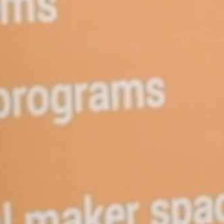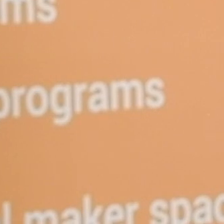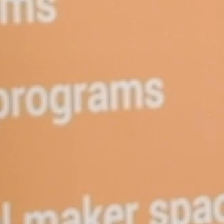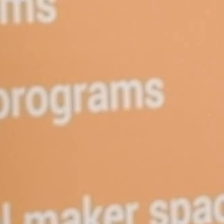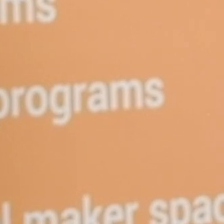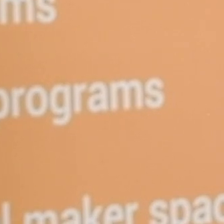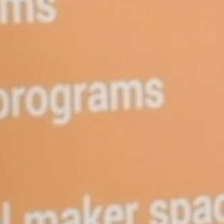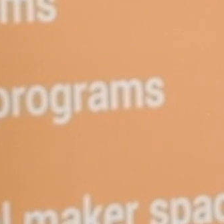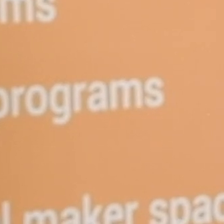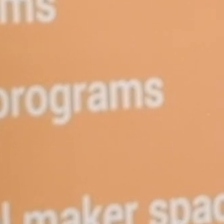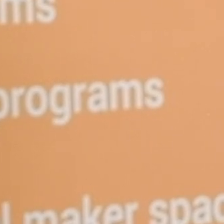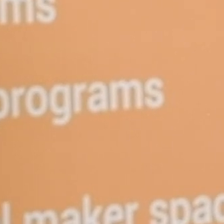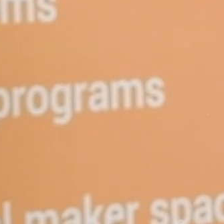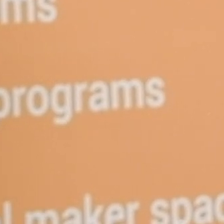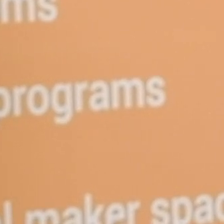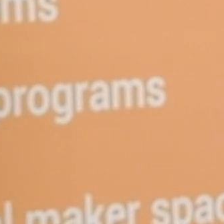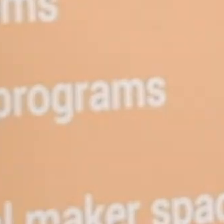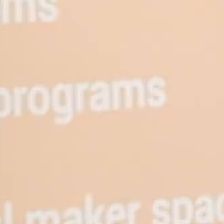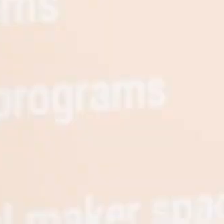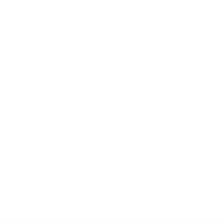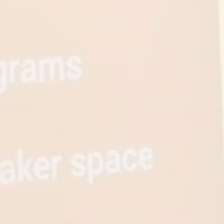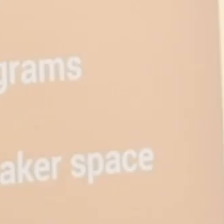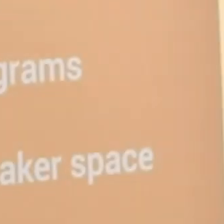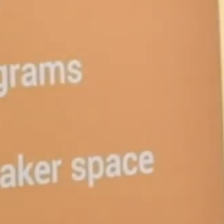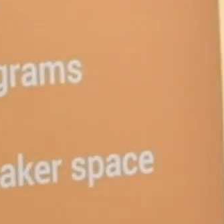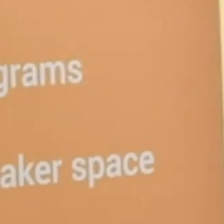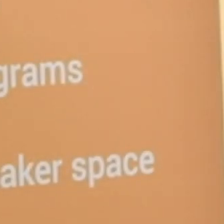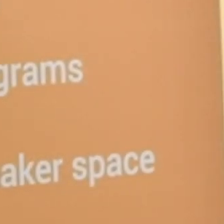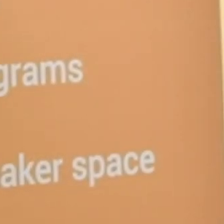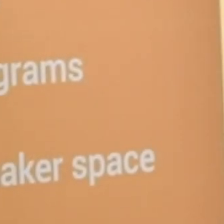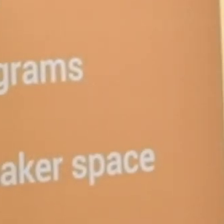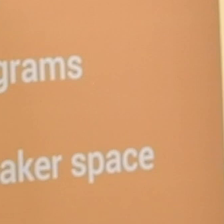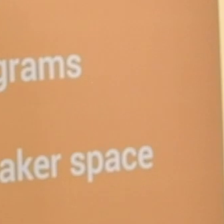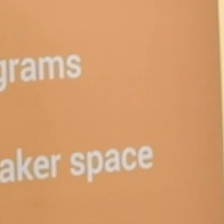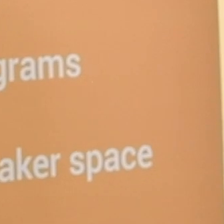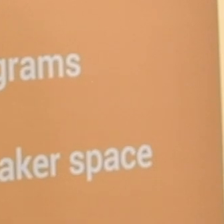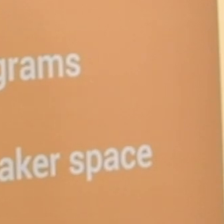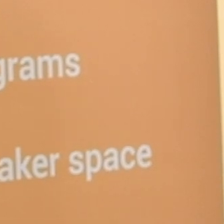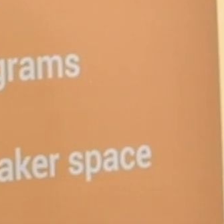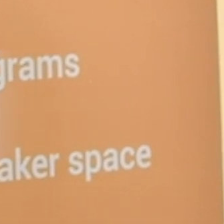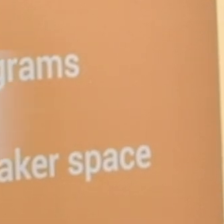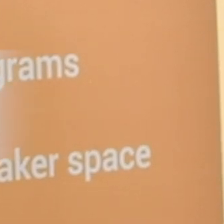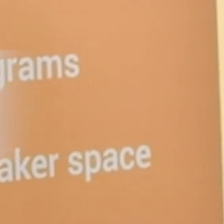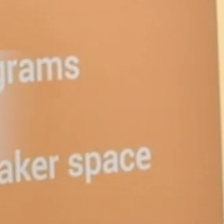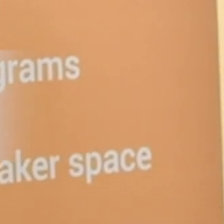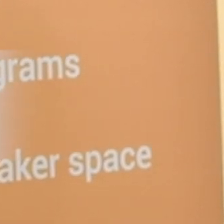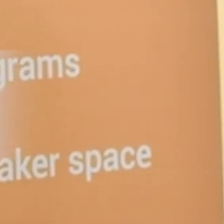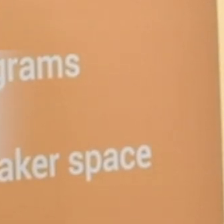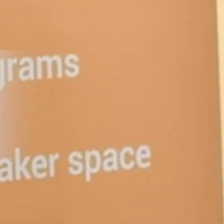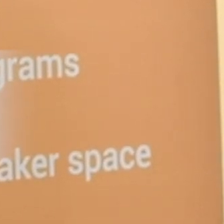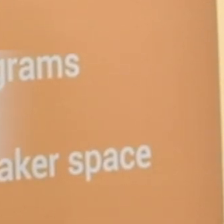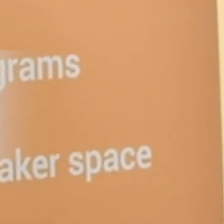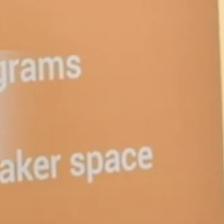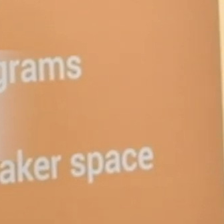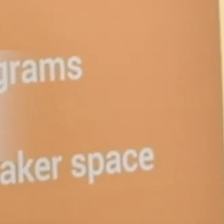actually thrive and have tangible learning outcomes. So there are so many opportunities. One is to look at what's working in